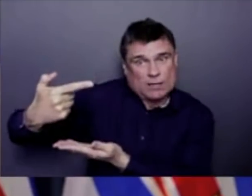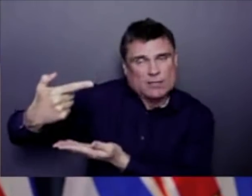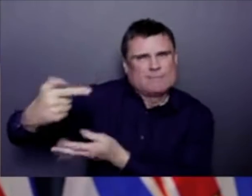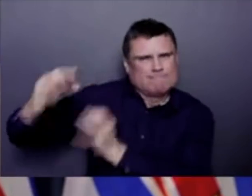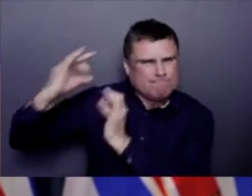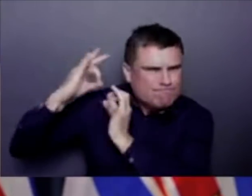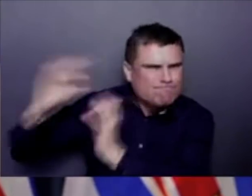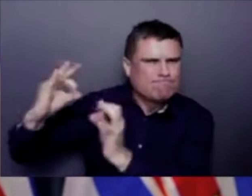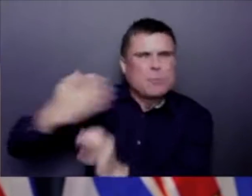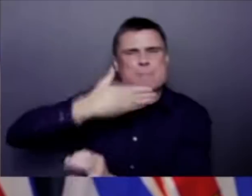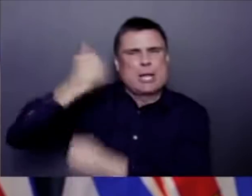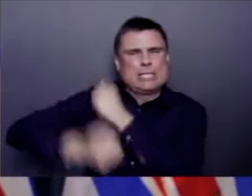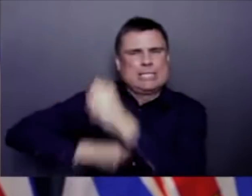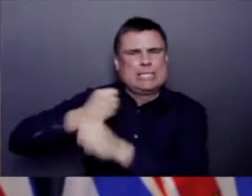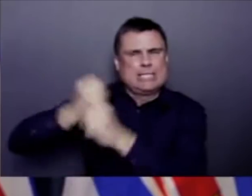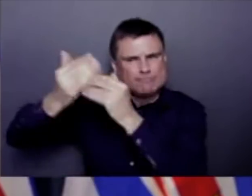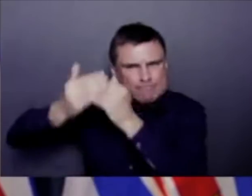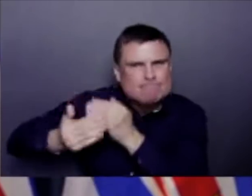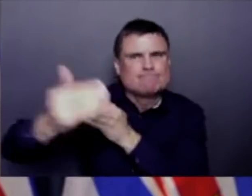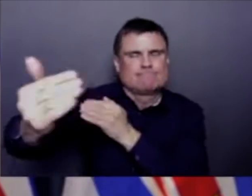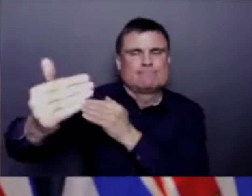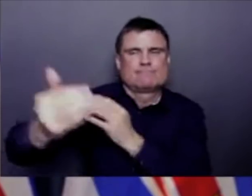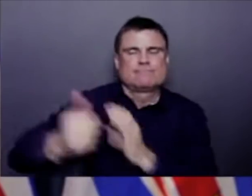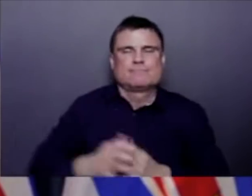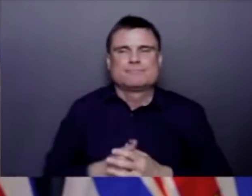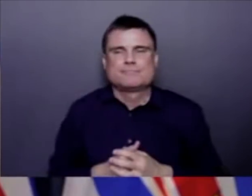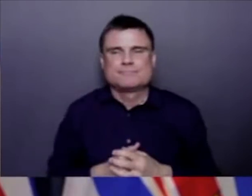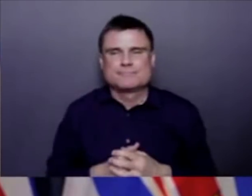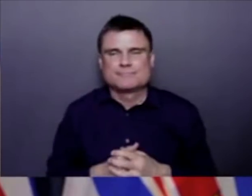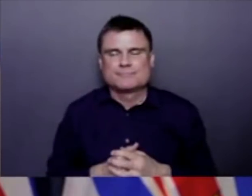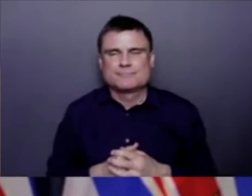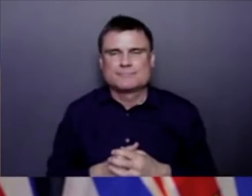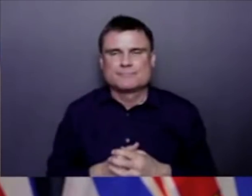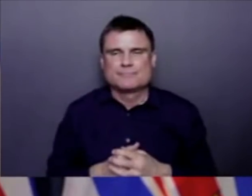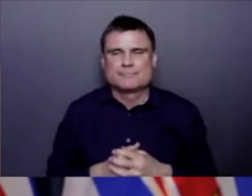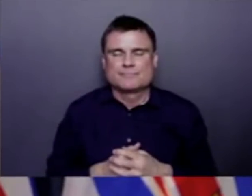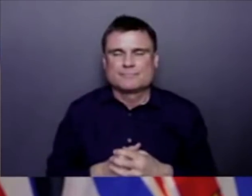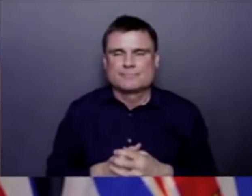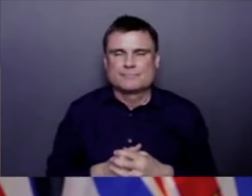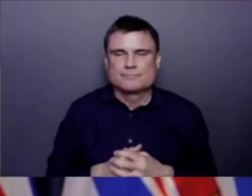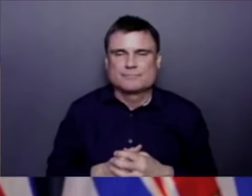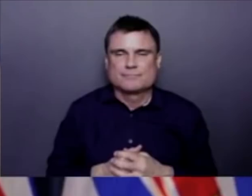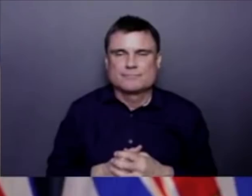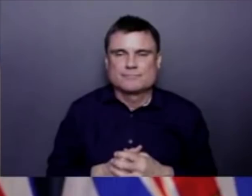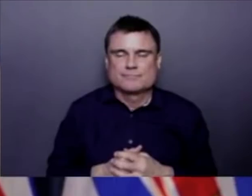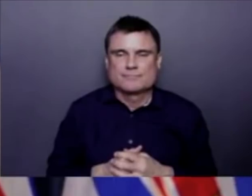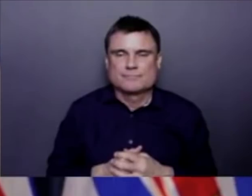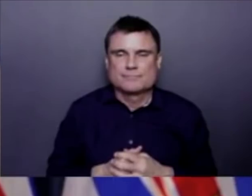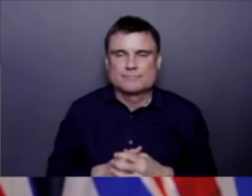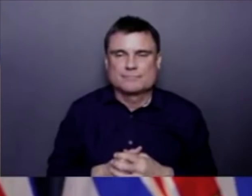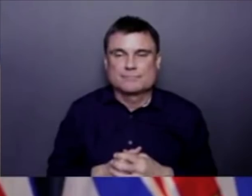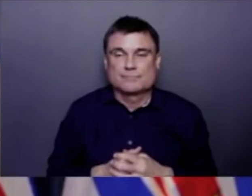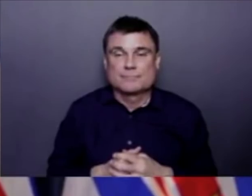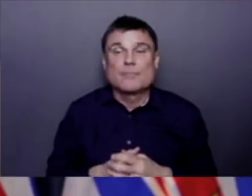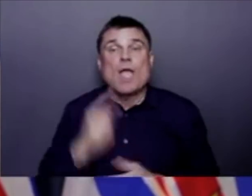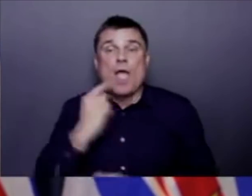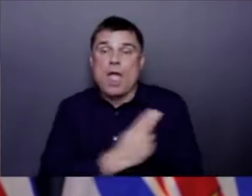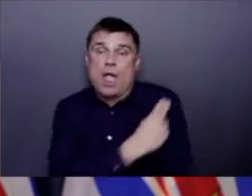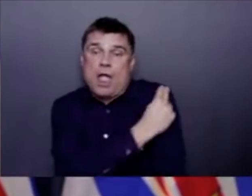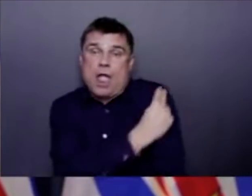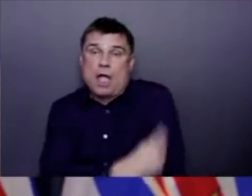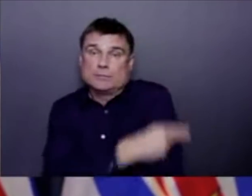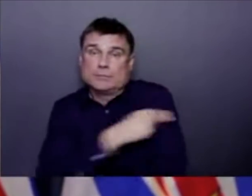acute care occupancy that we're running in our regular acute care beds at about